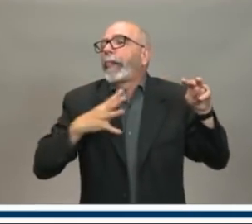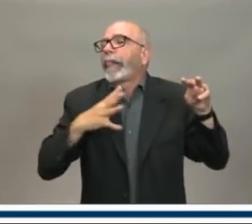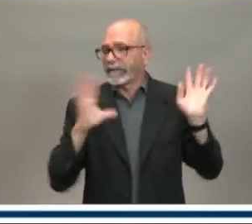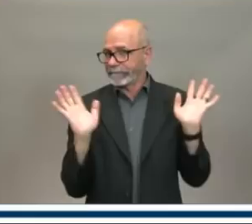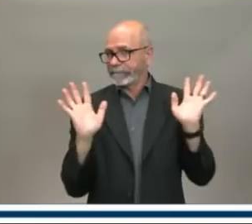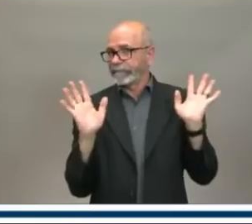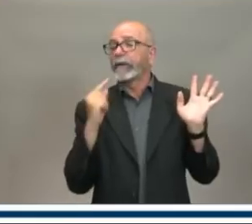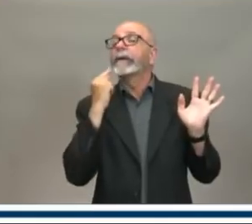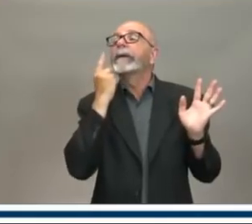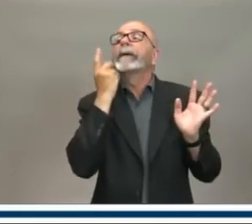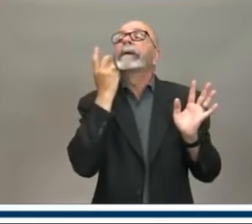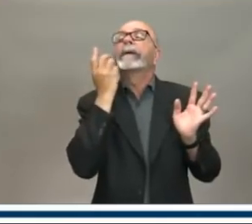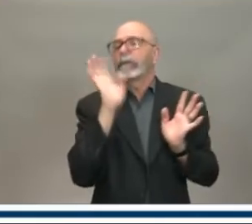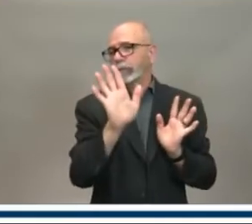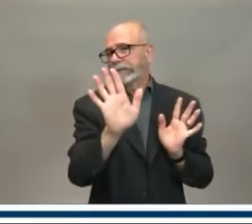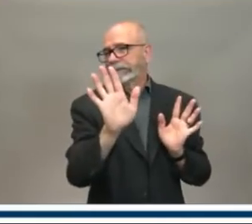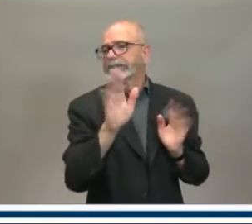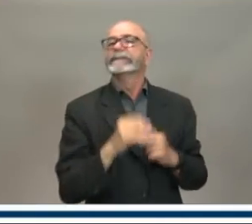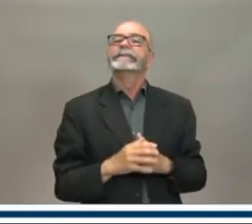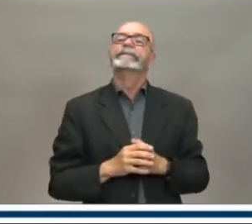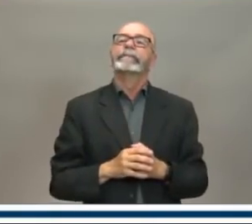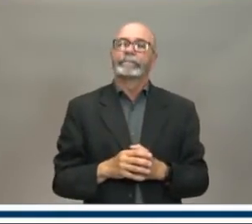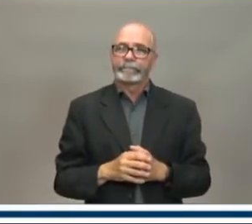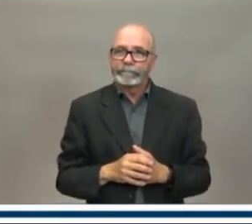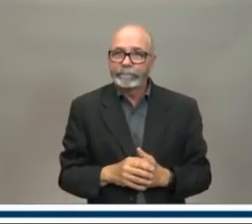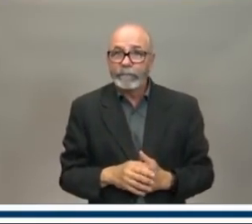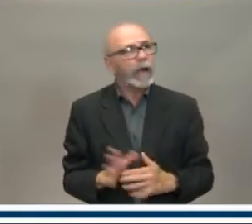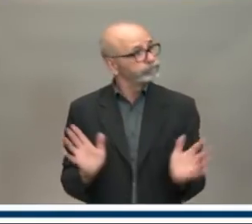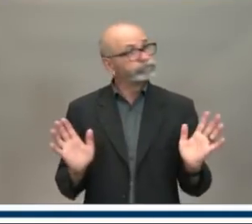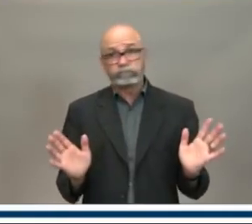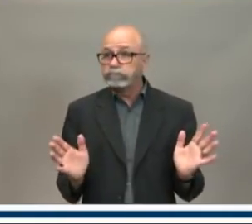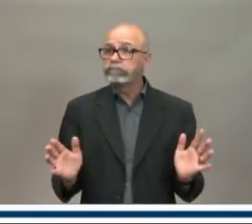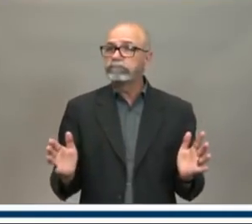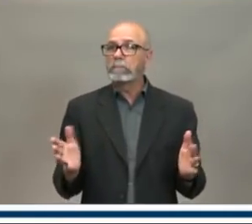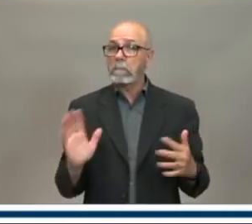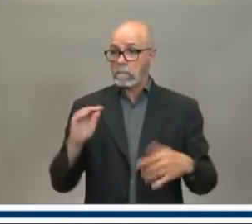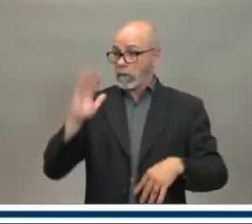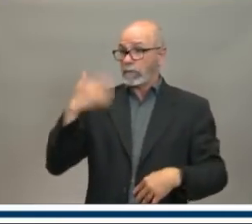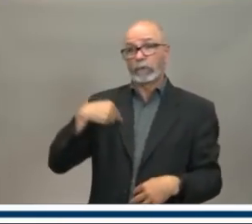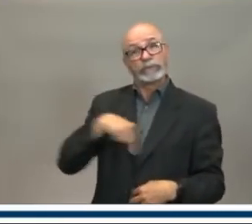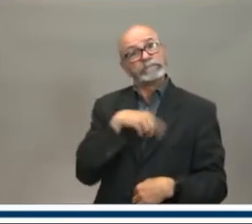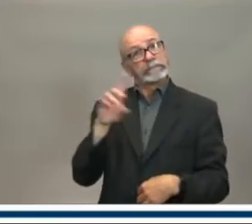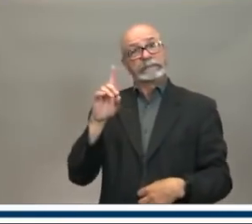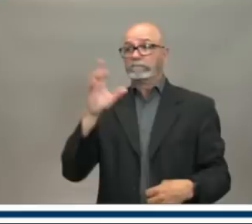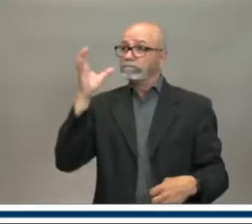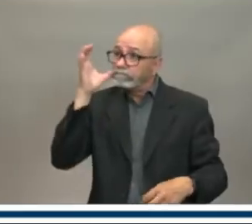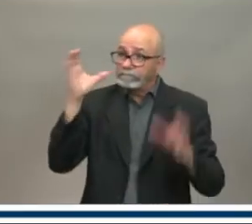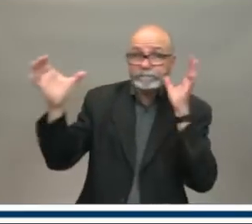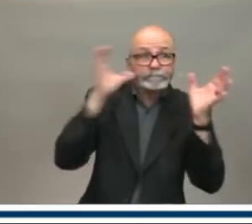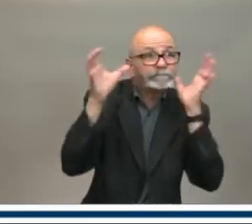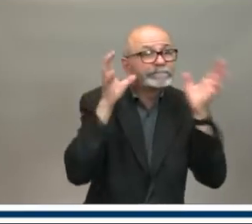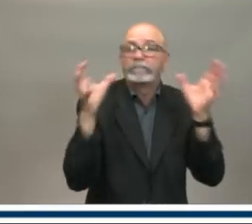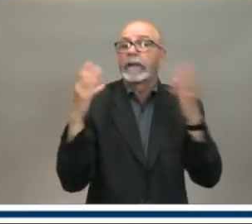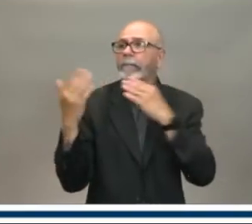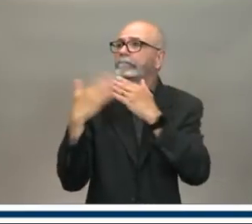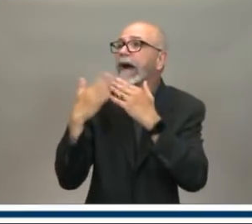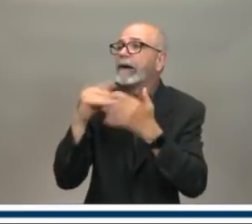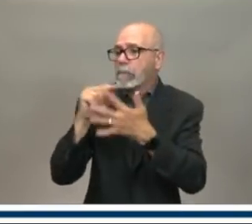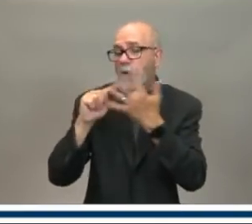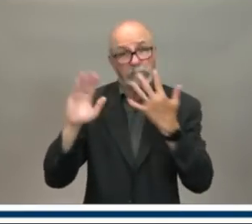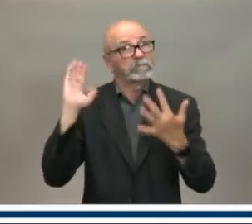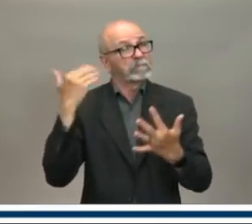days. But it's certainly a testament to the work that everybody in Nova Scotia has done adhering to public